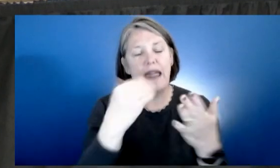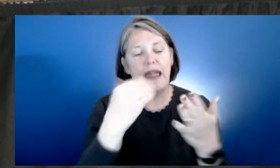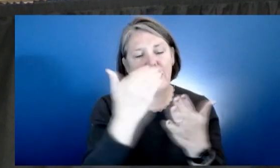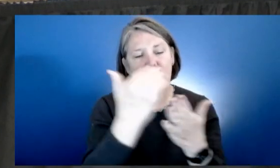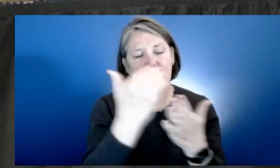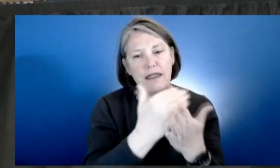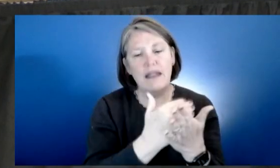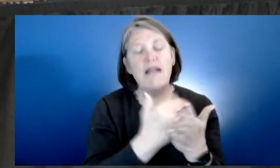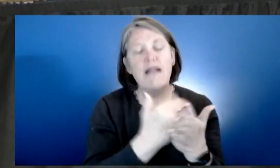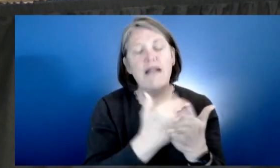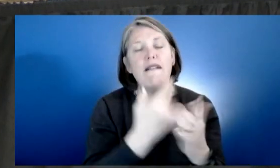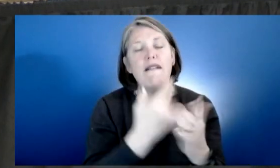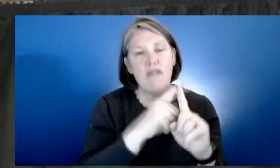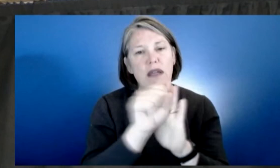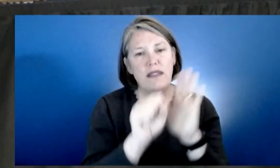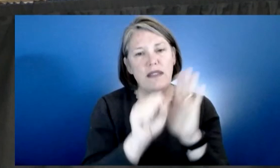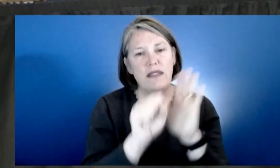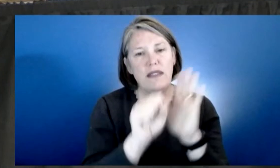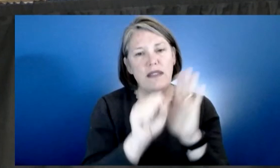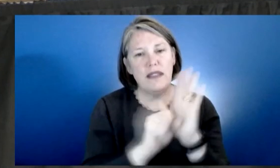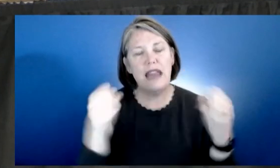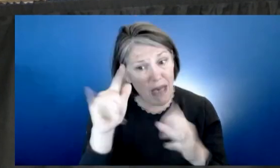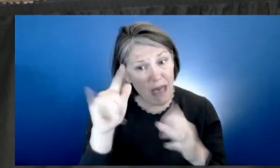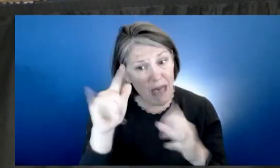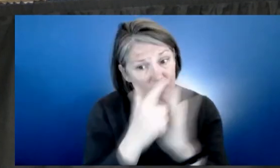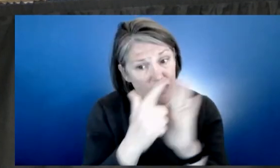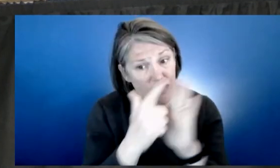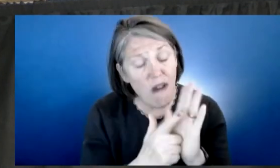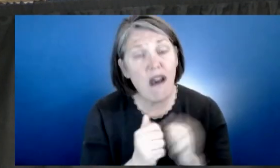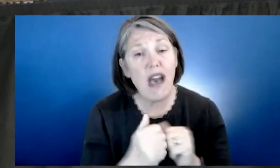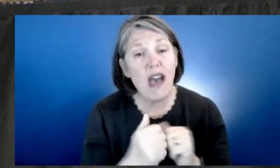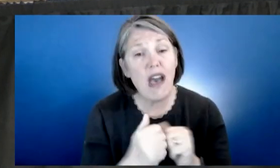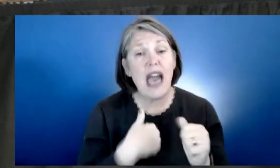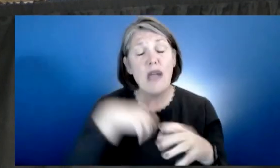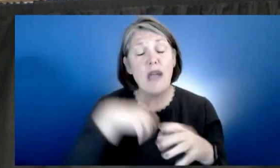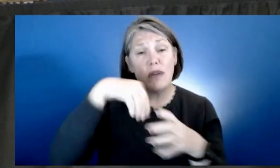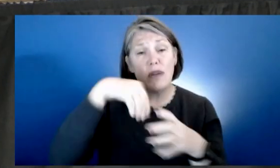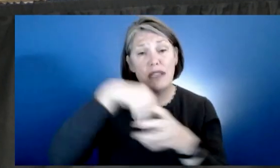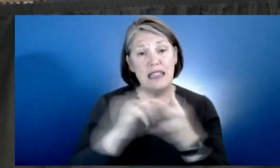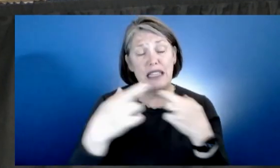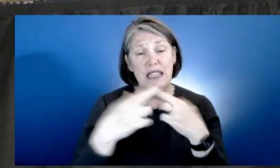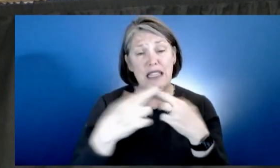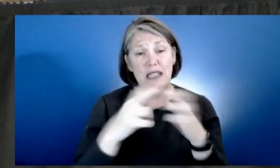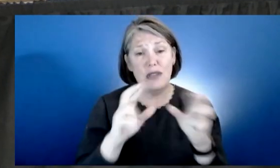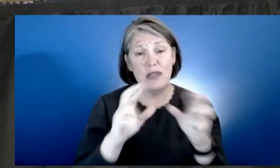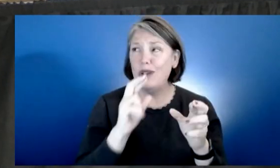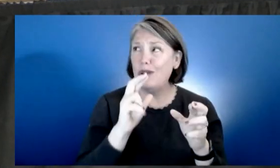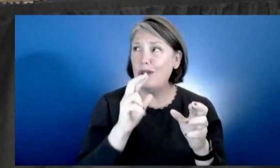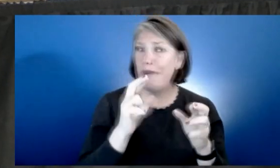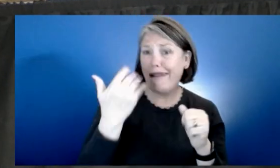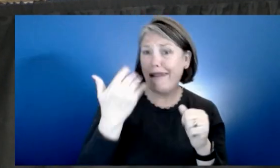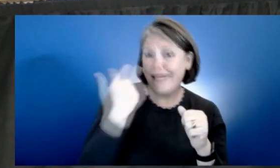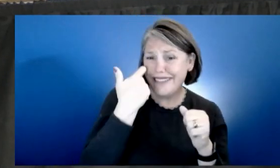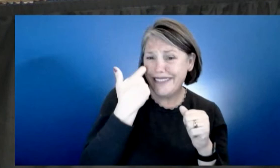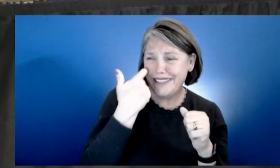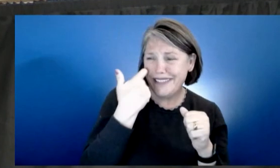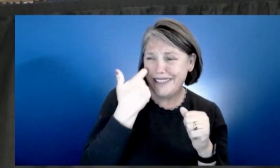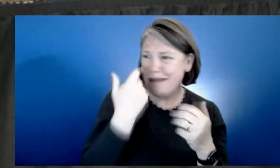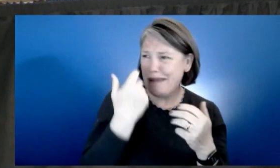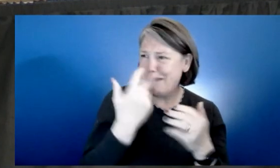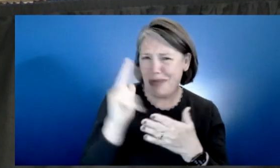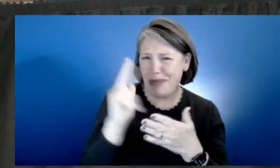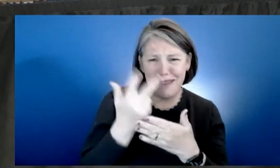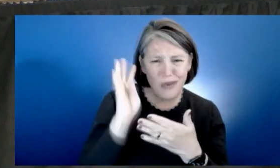health department and actually by law. I was in this room not too long ago. I guess it was pre-COVID, so that was a while